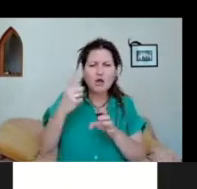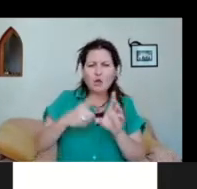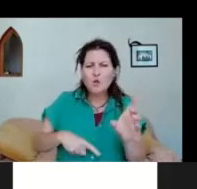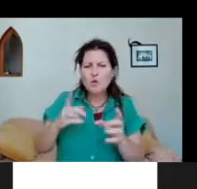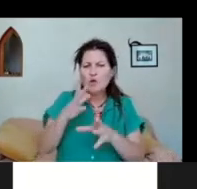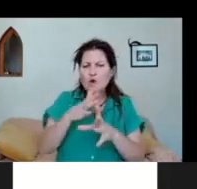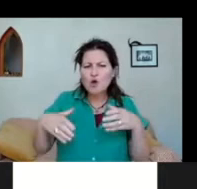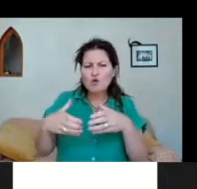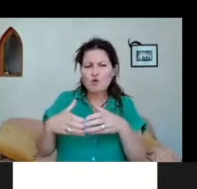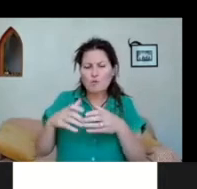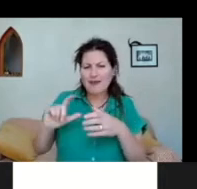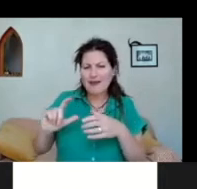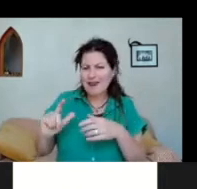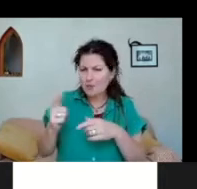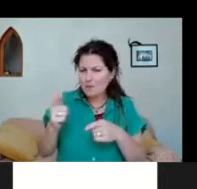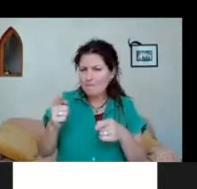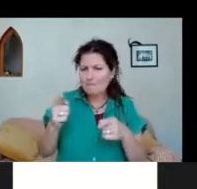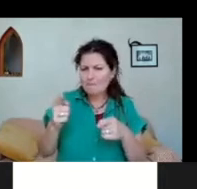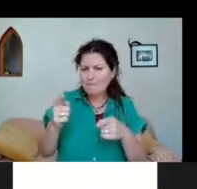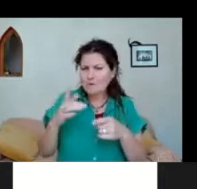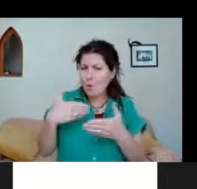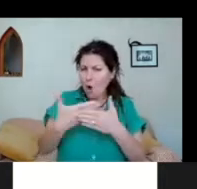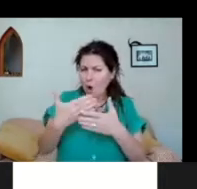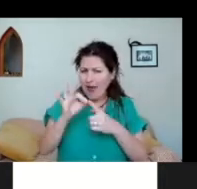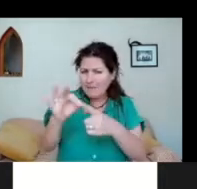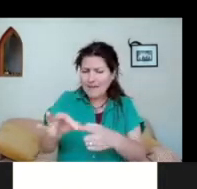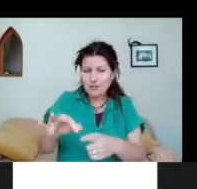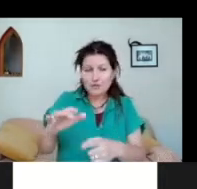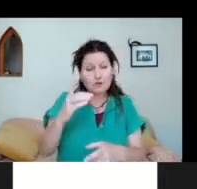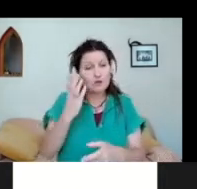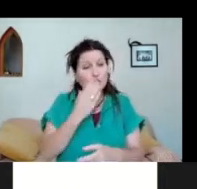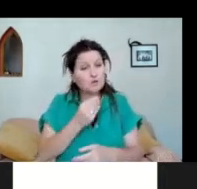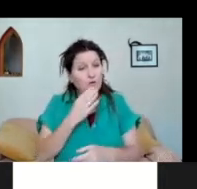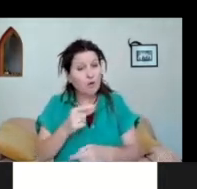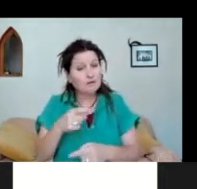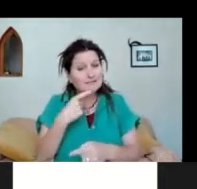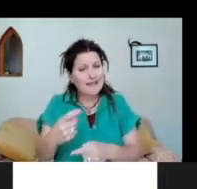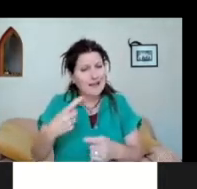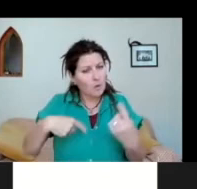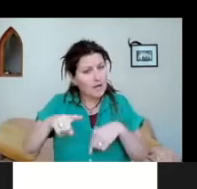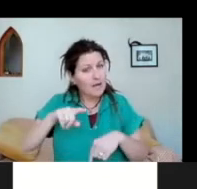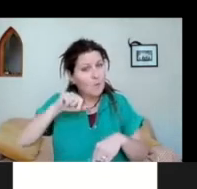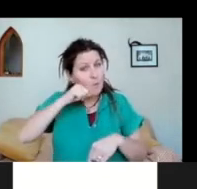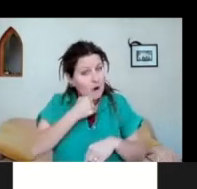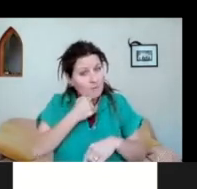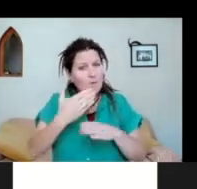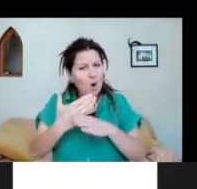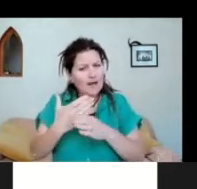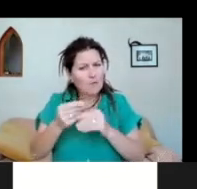application, would it be useful to say that in the R&D we will be working with them because we are,